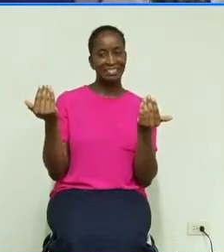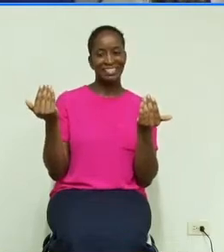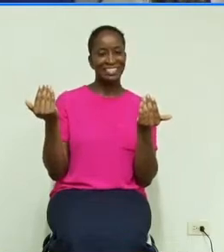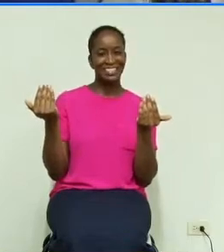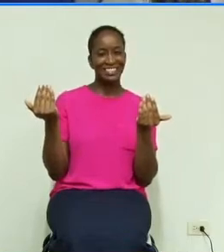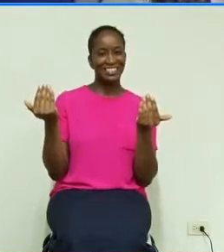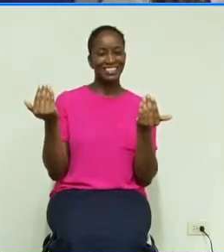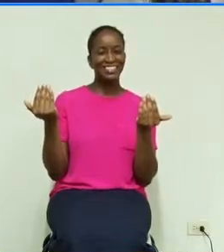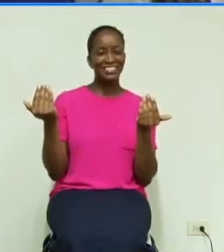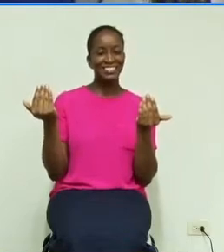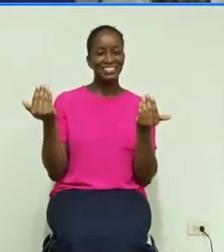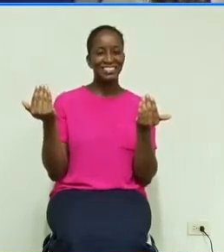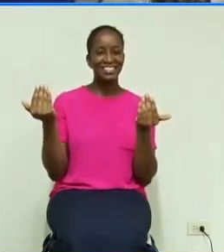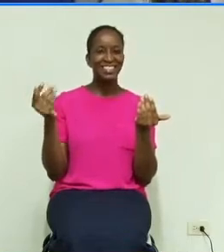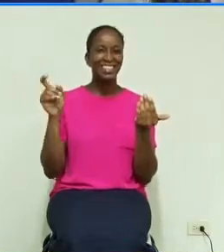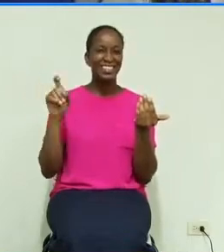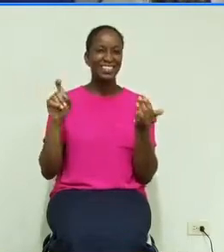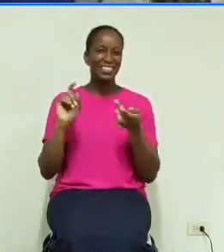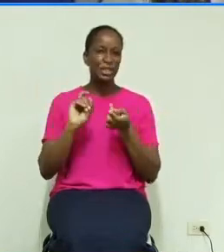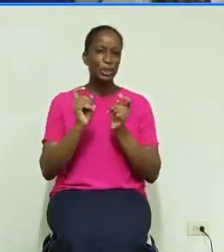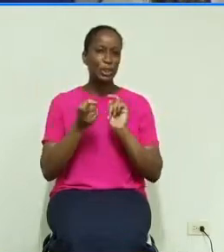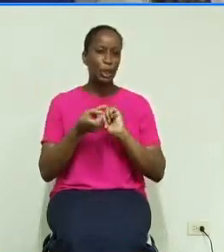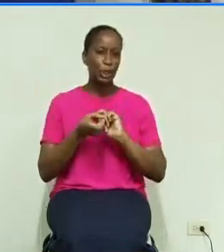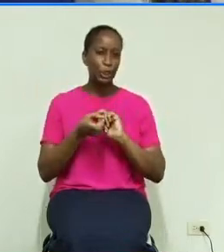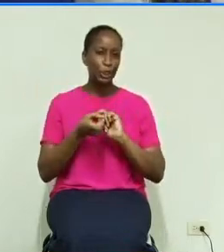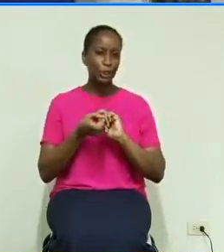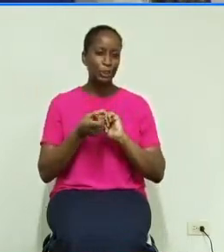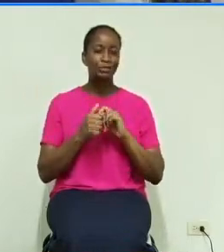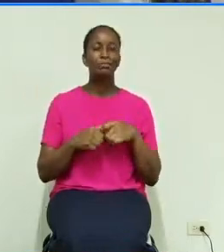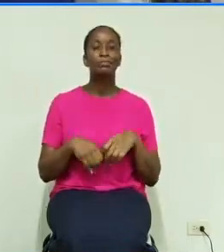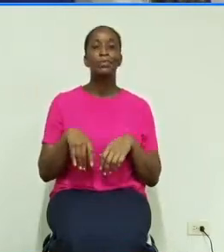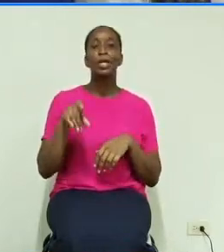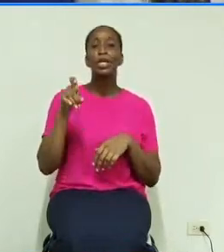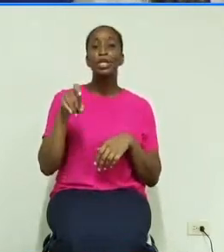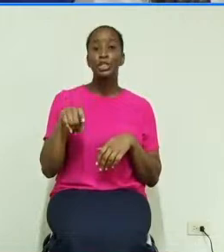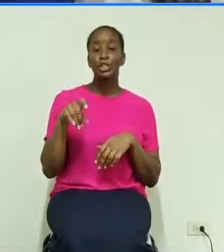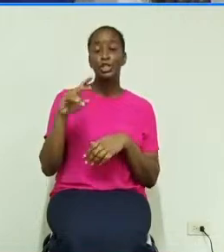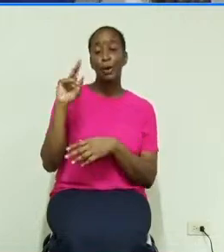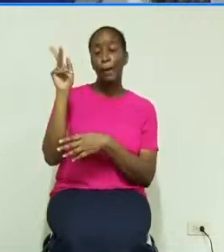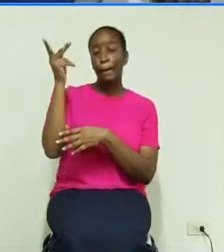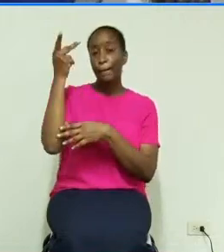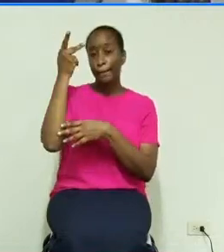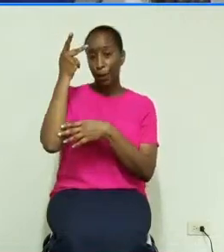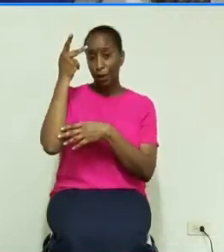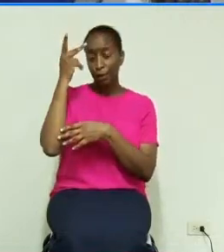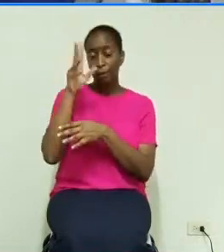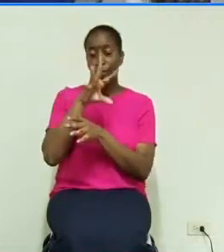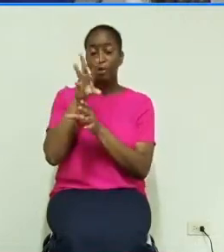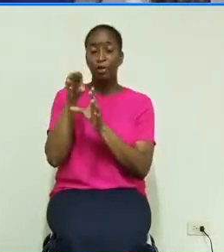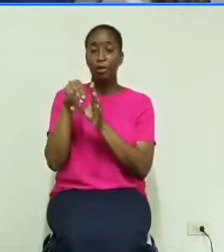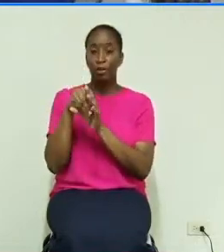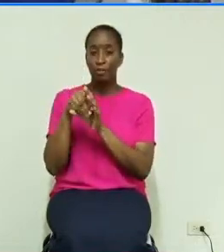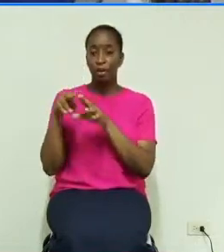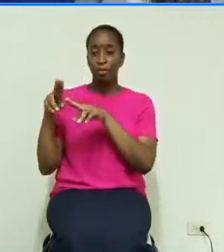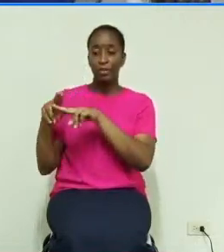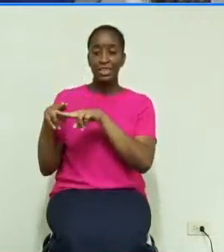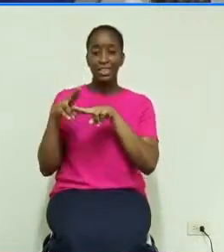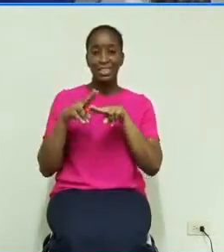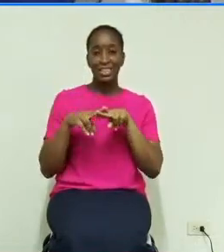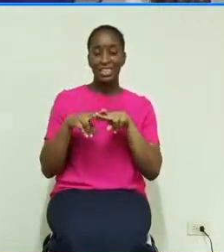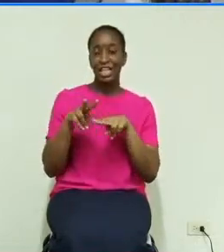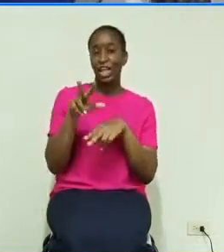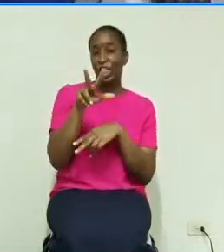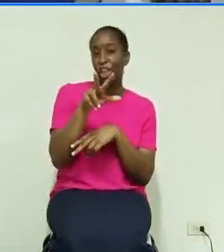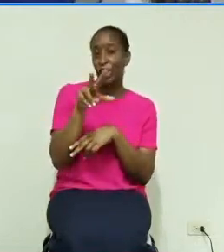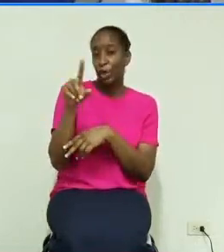constituency, so we must have a House of 31 or 33 members, but the number must